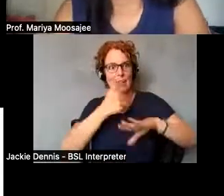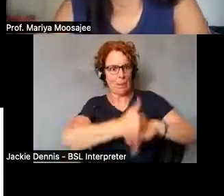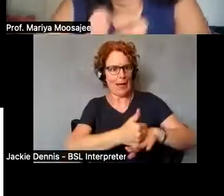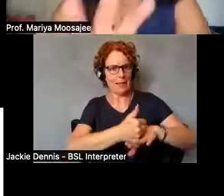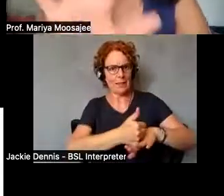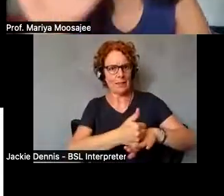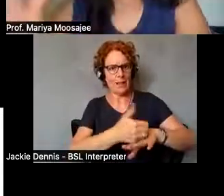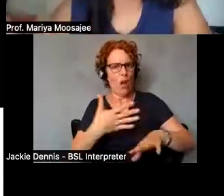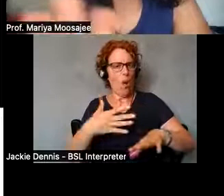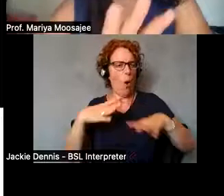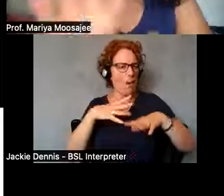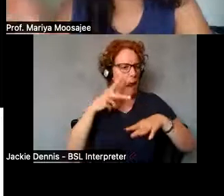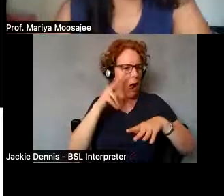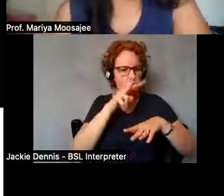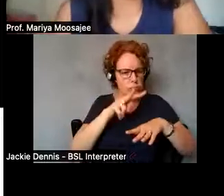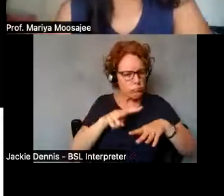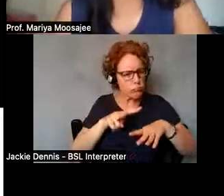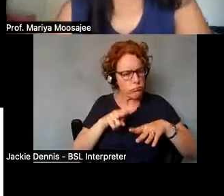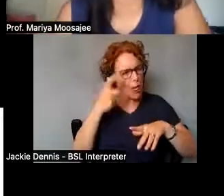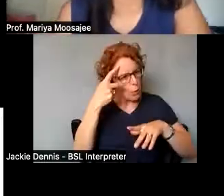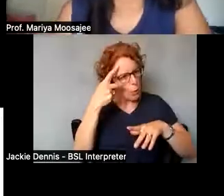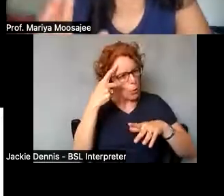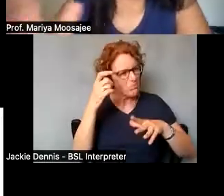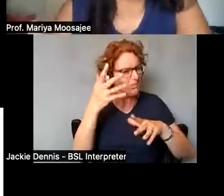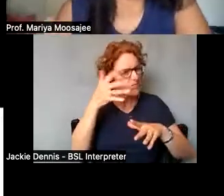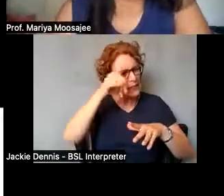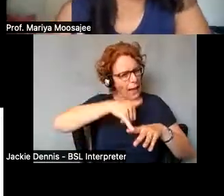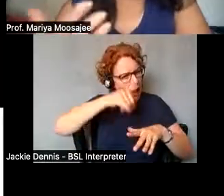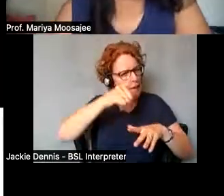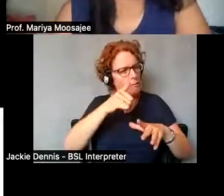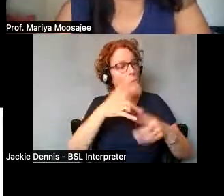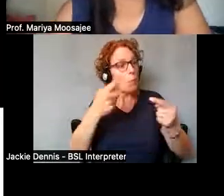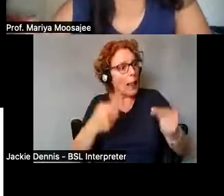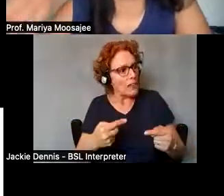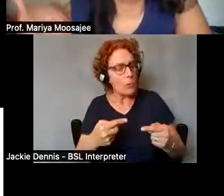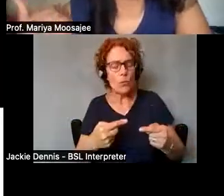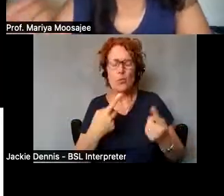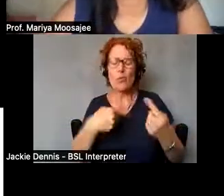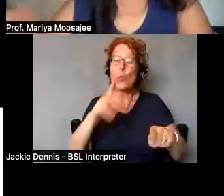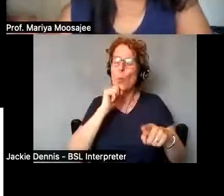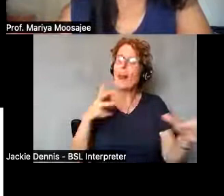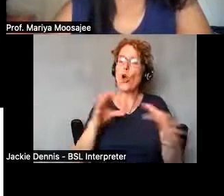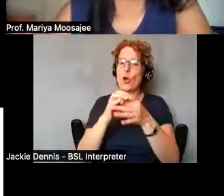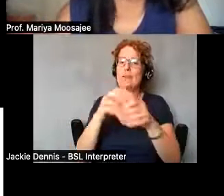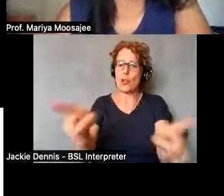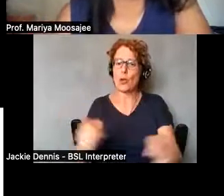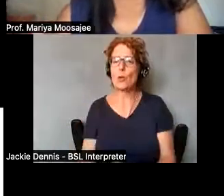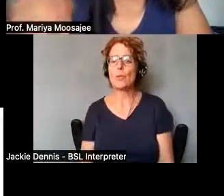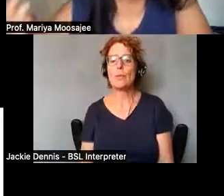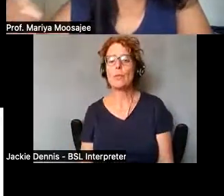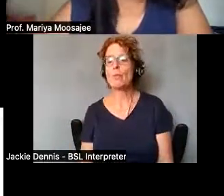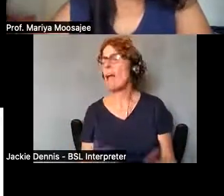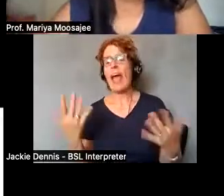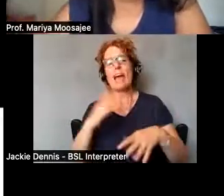at your scans and to see if you're eligible. And so we would then make contact with you. But equally, if you ever want to contact